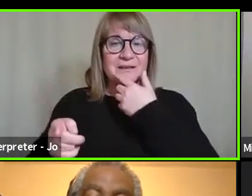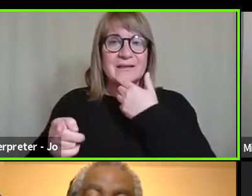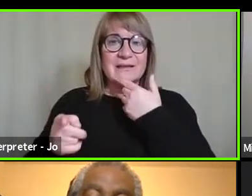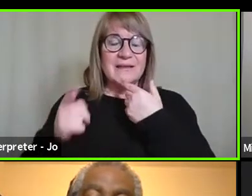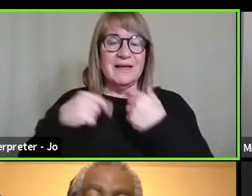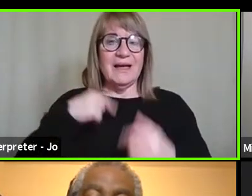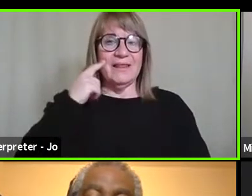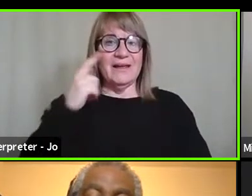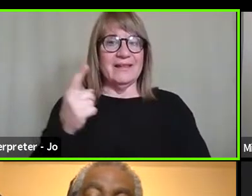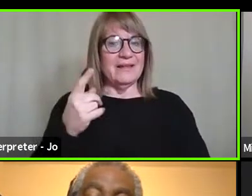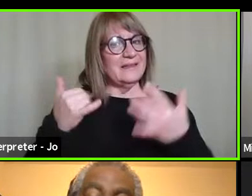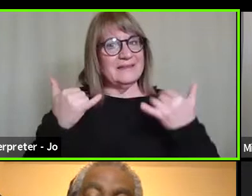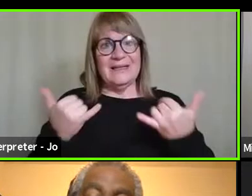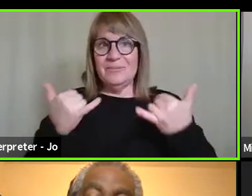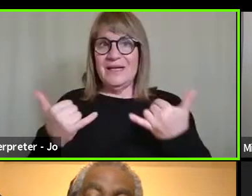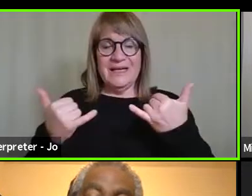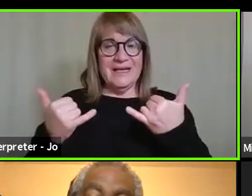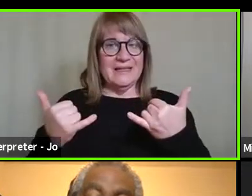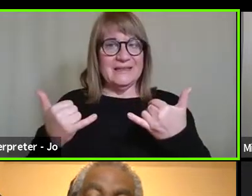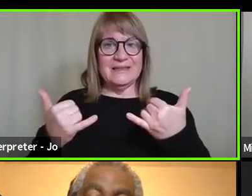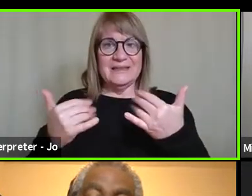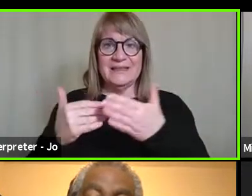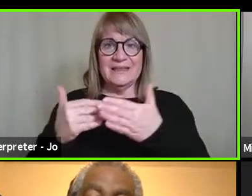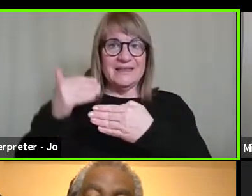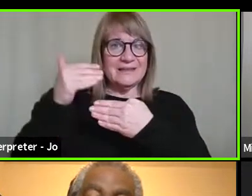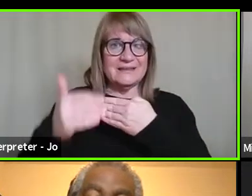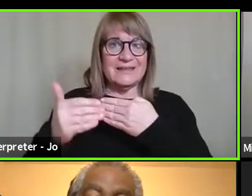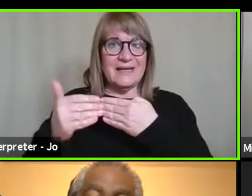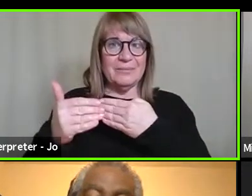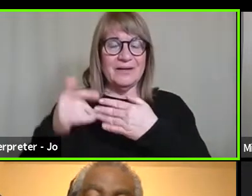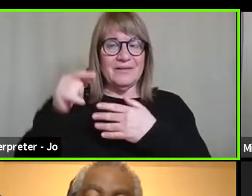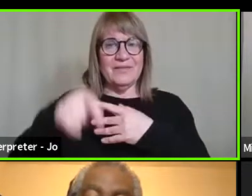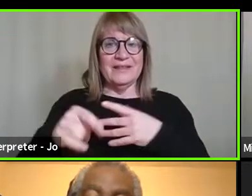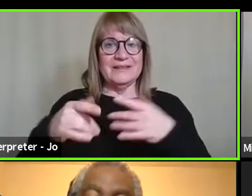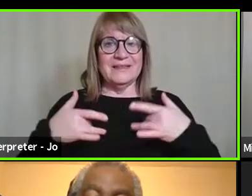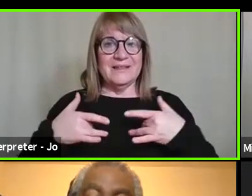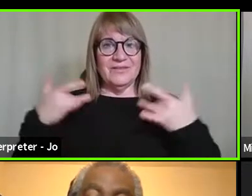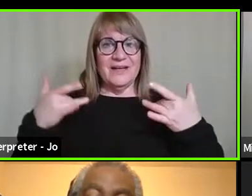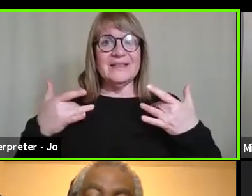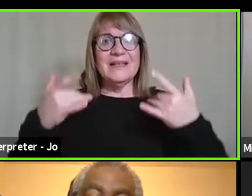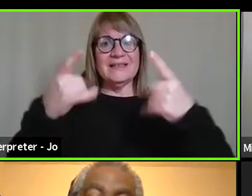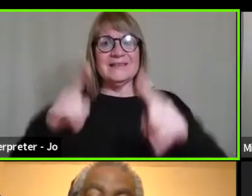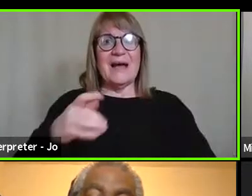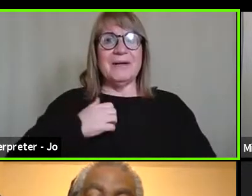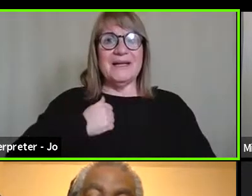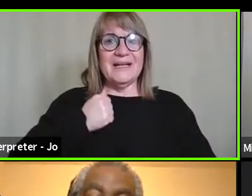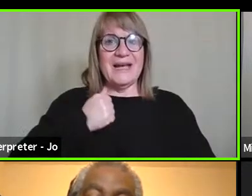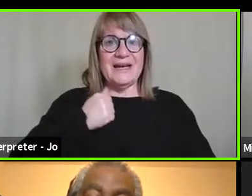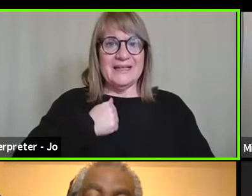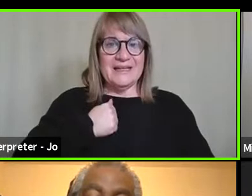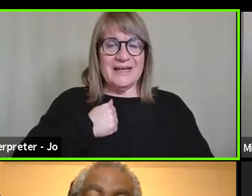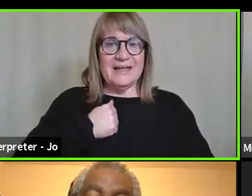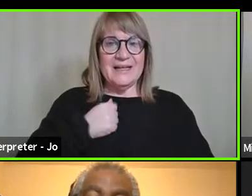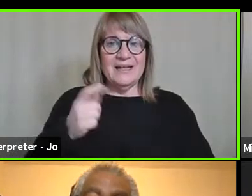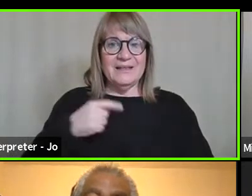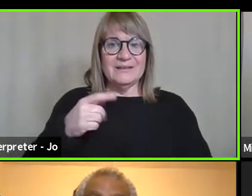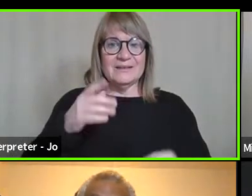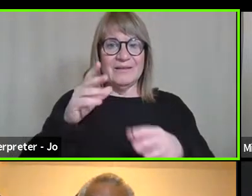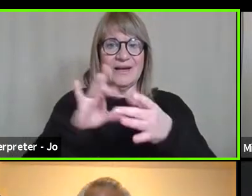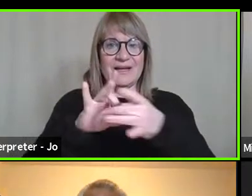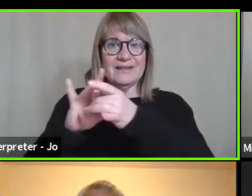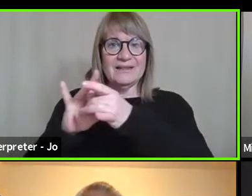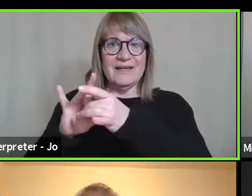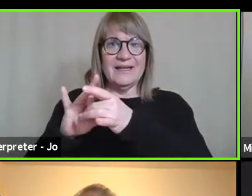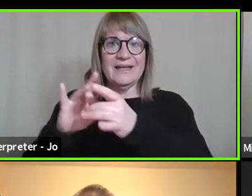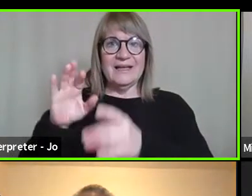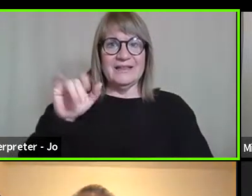immediately next version of this gathering in canada and it's in the chat and that's on june